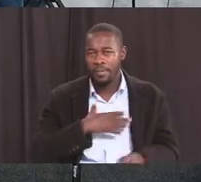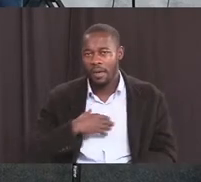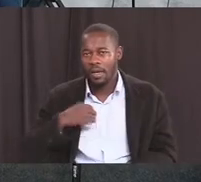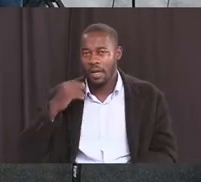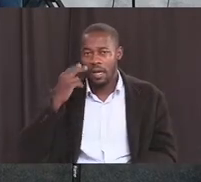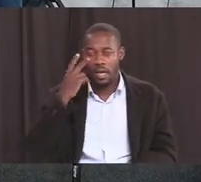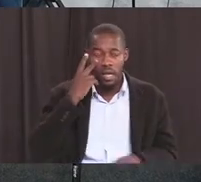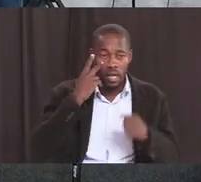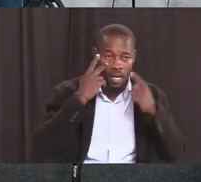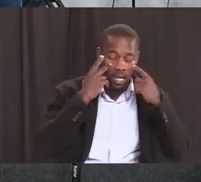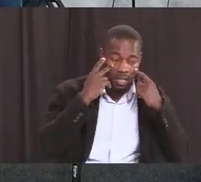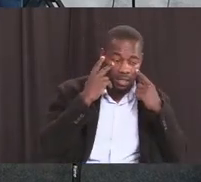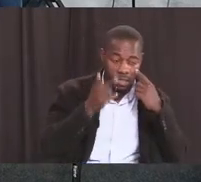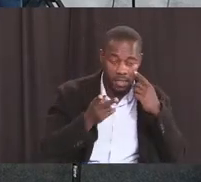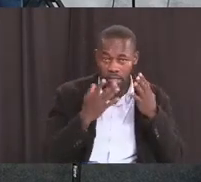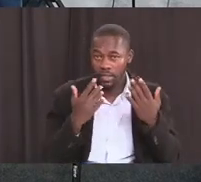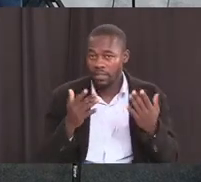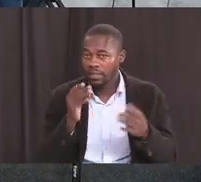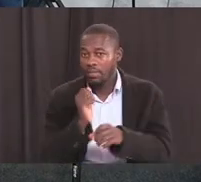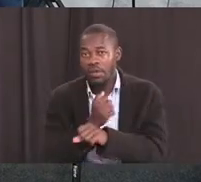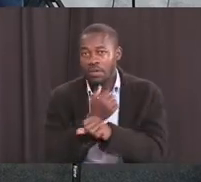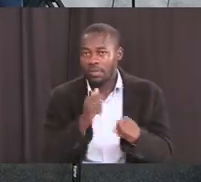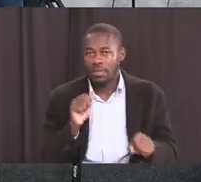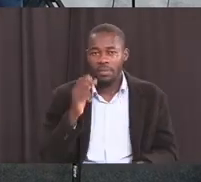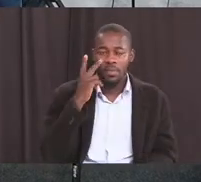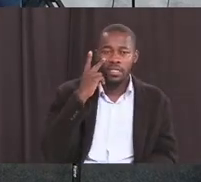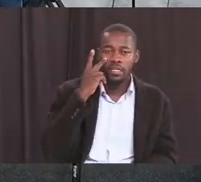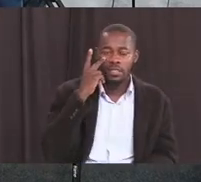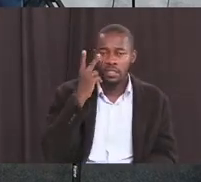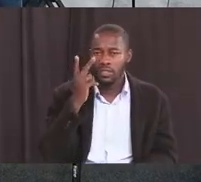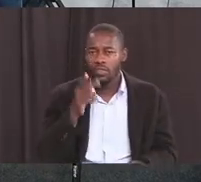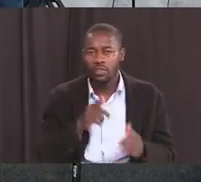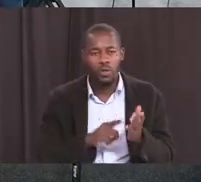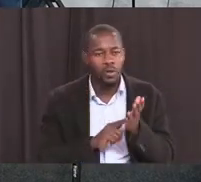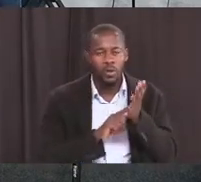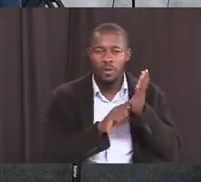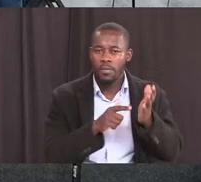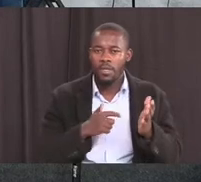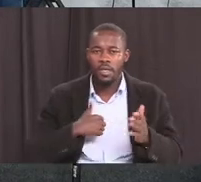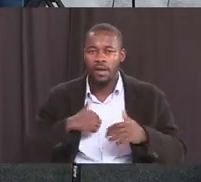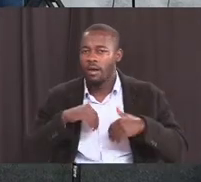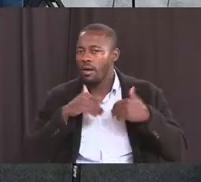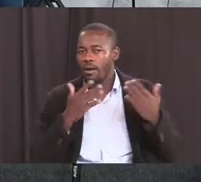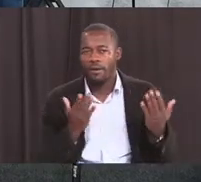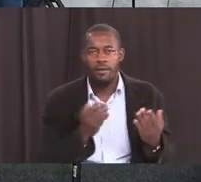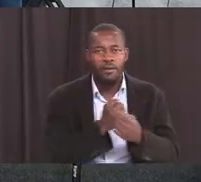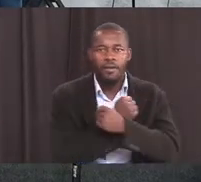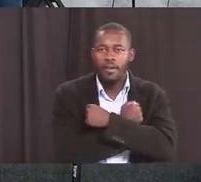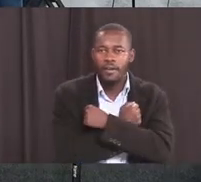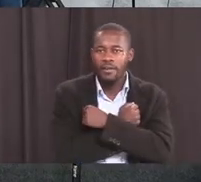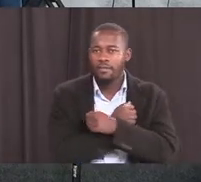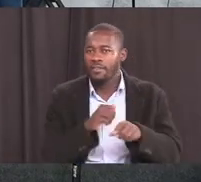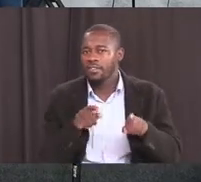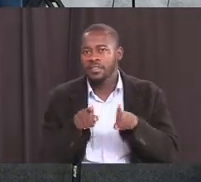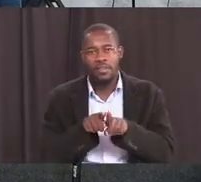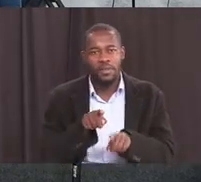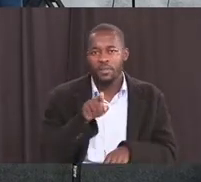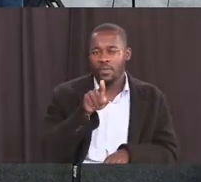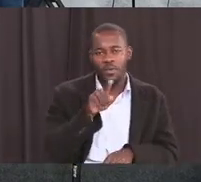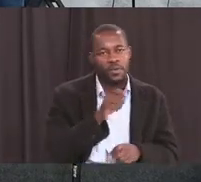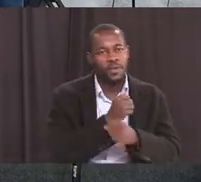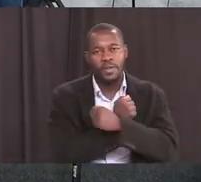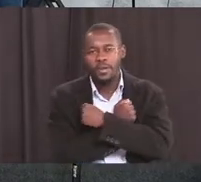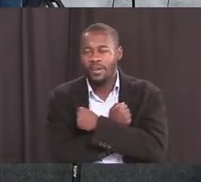the things unseen. Show me how to love like you have loved